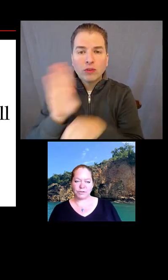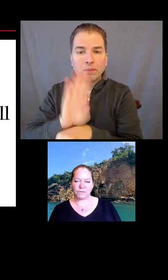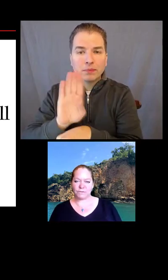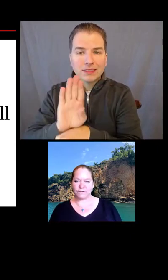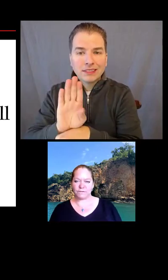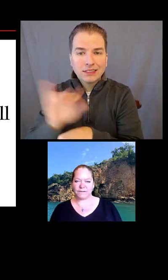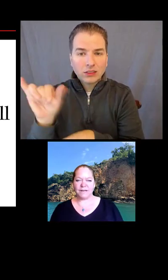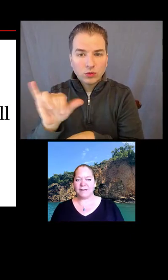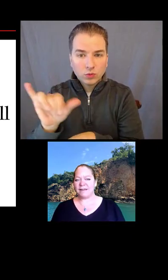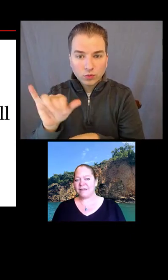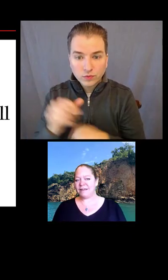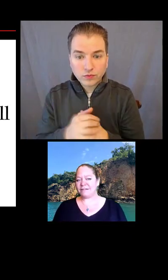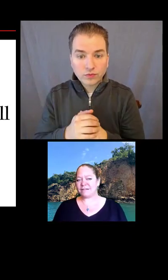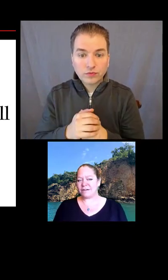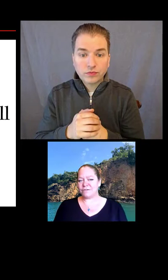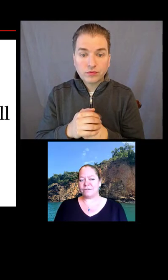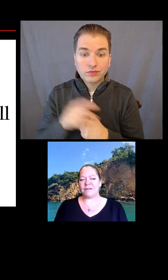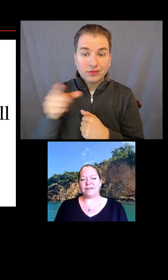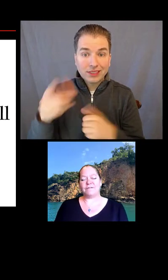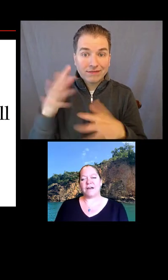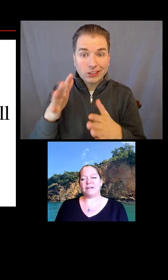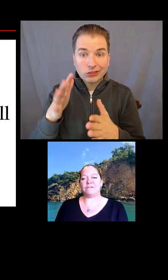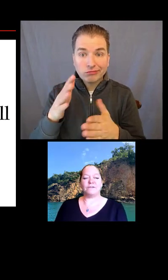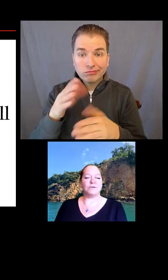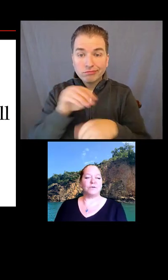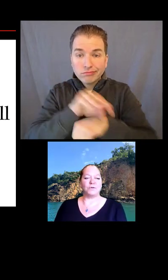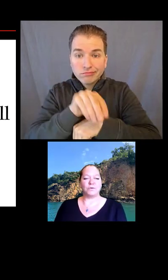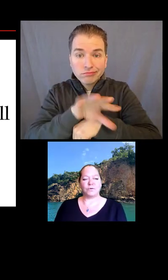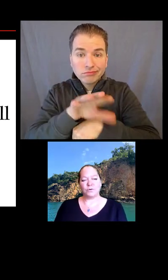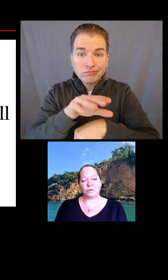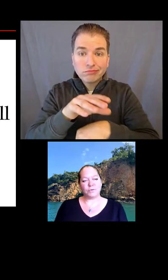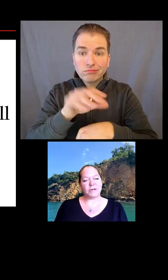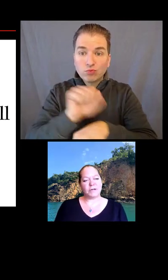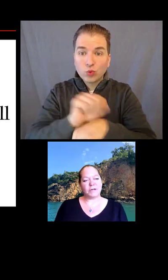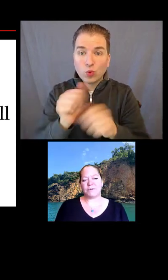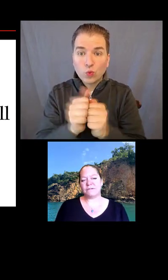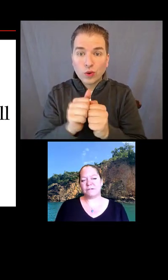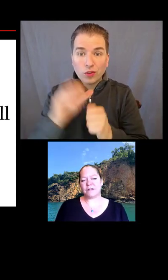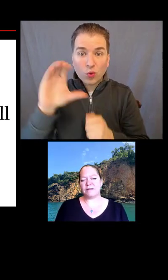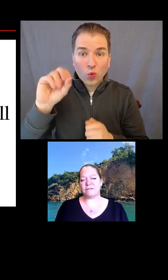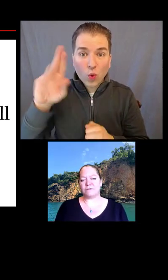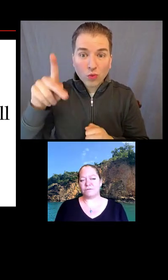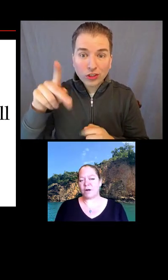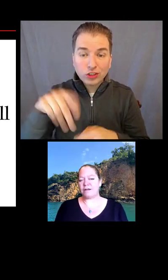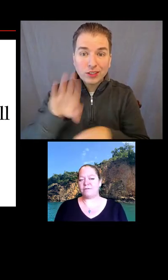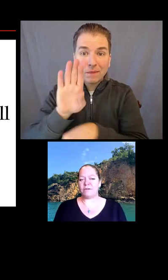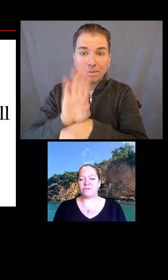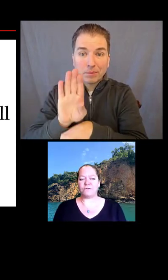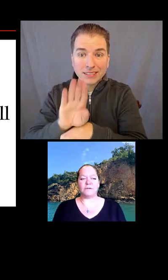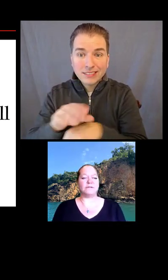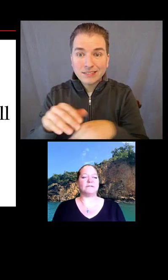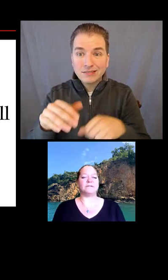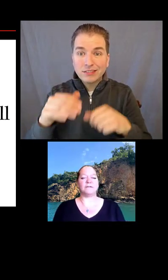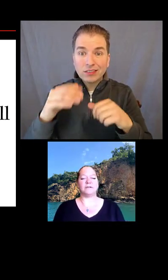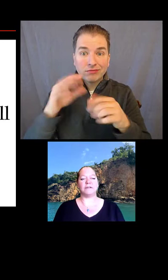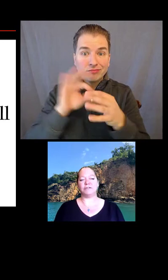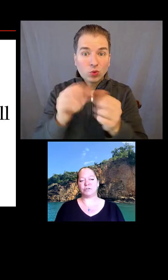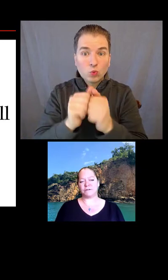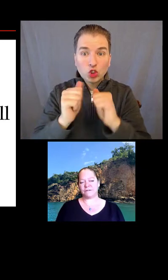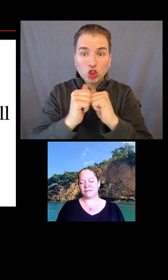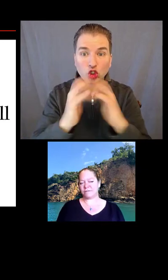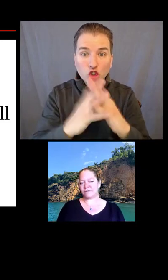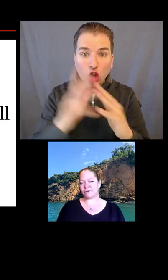business issues. He has counseled and advised corporate and business clients in a variety of industries on